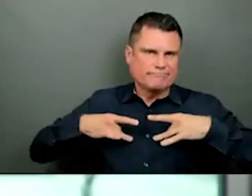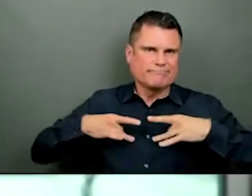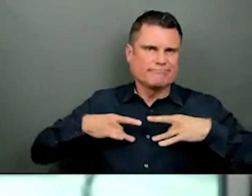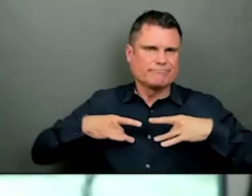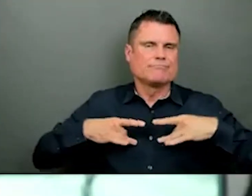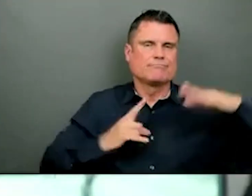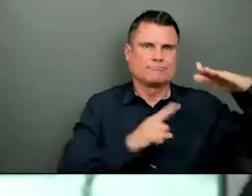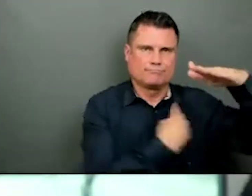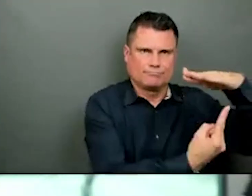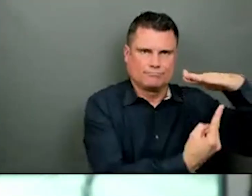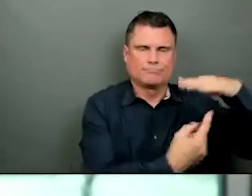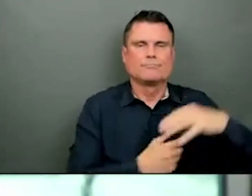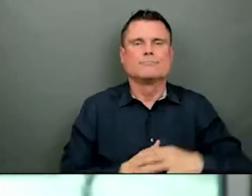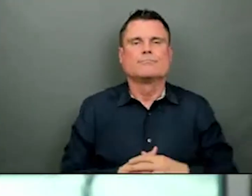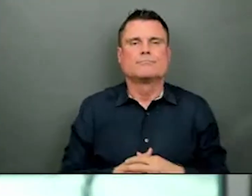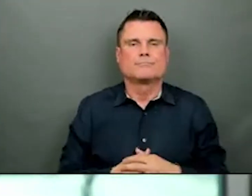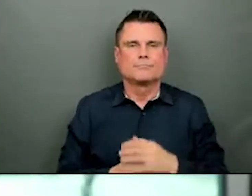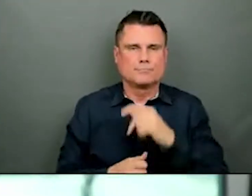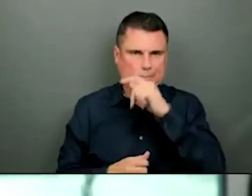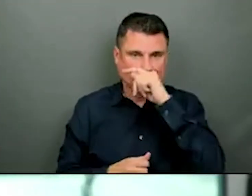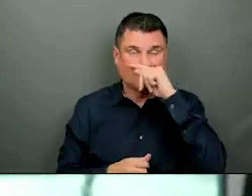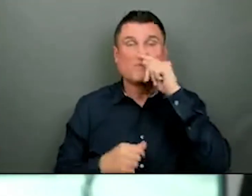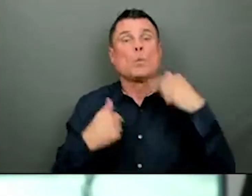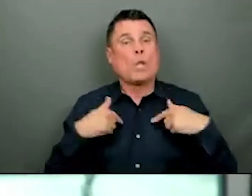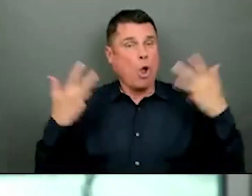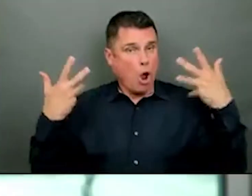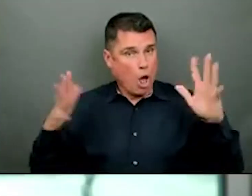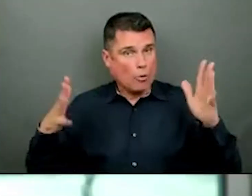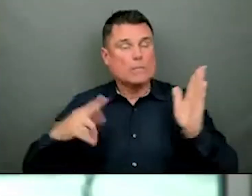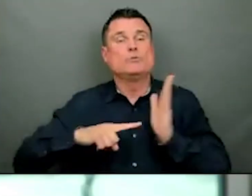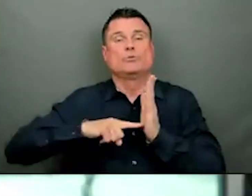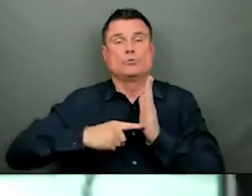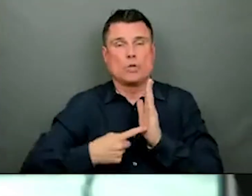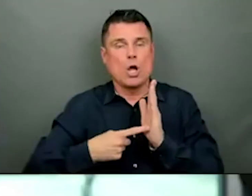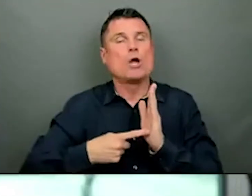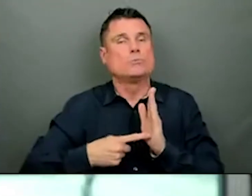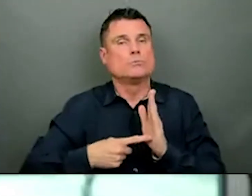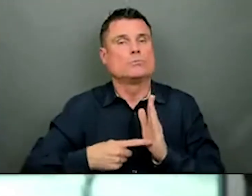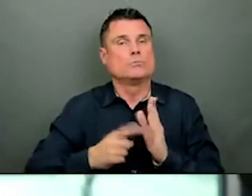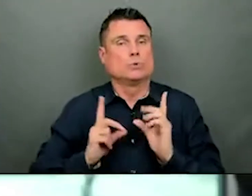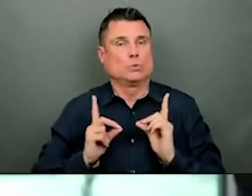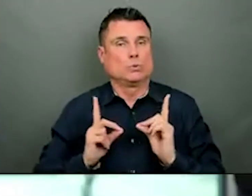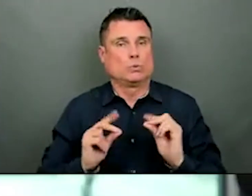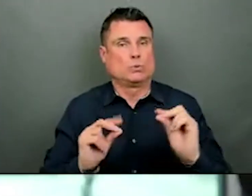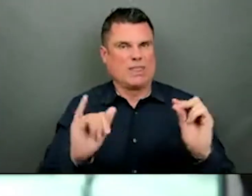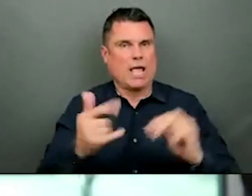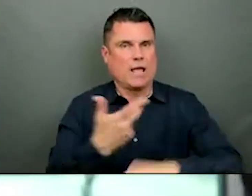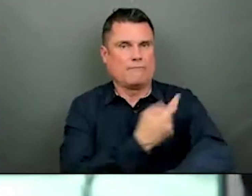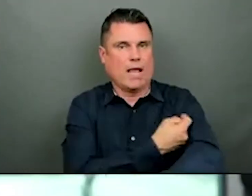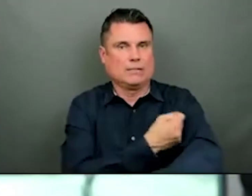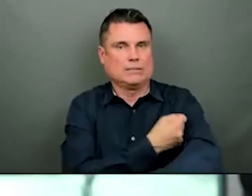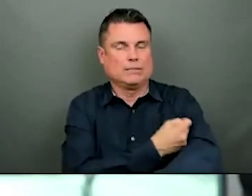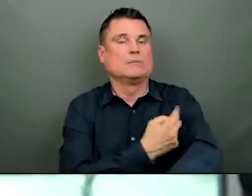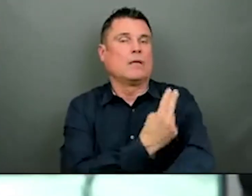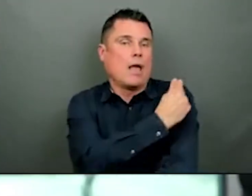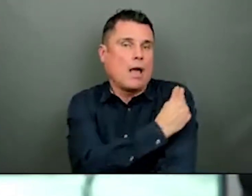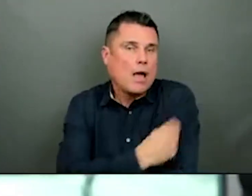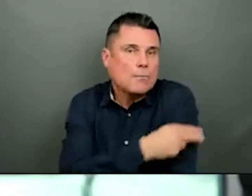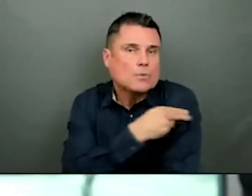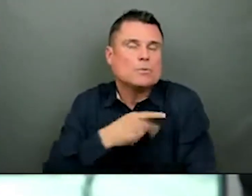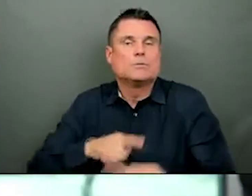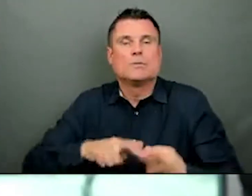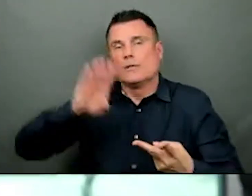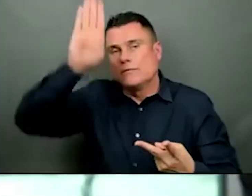first responders, with workplaces, that was dependent on our fridge-stable vaccine that we were doing